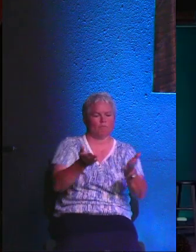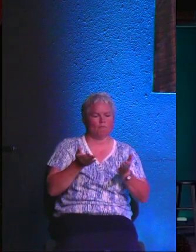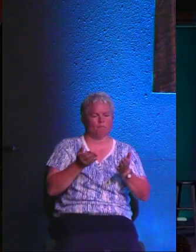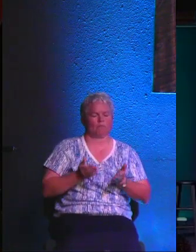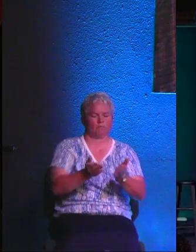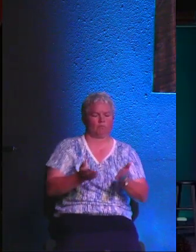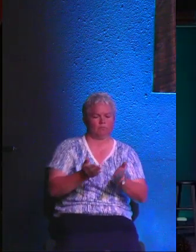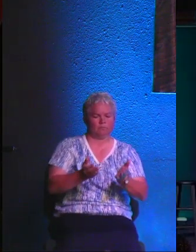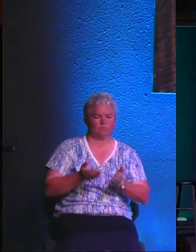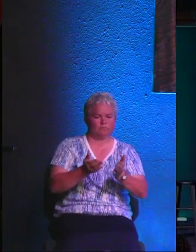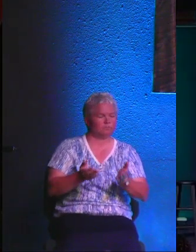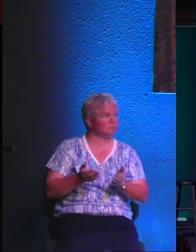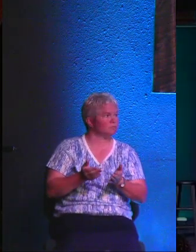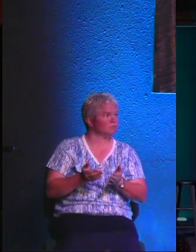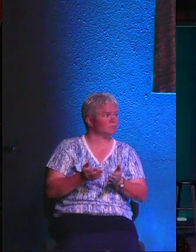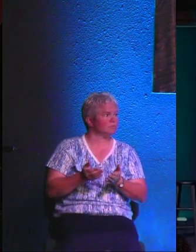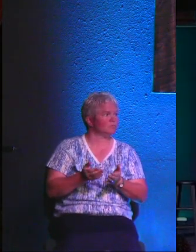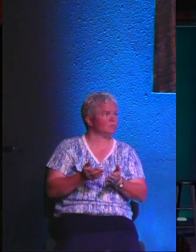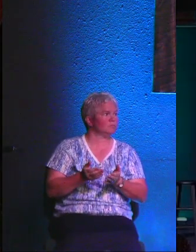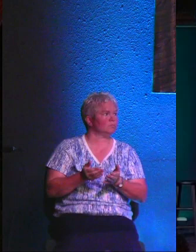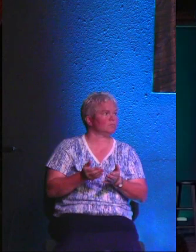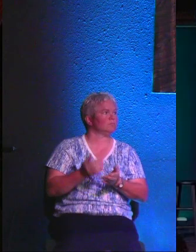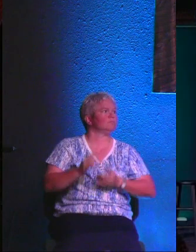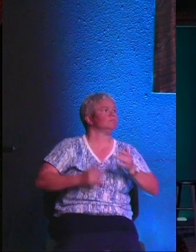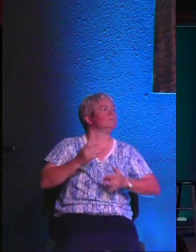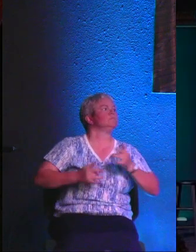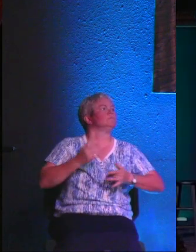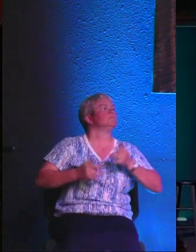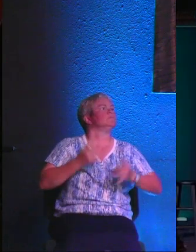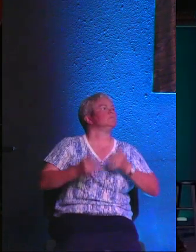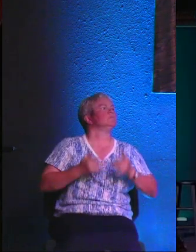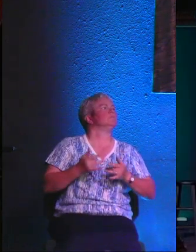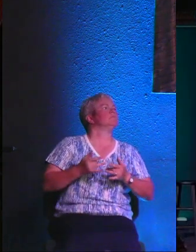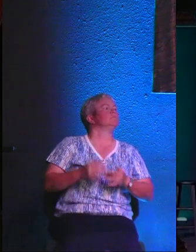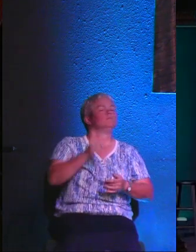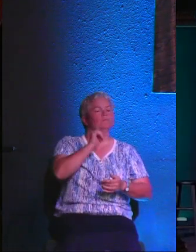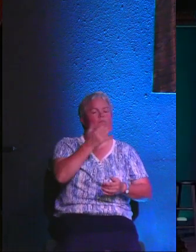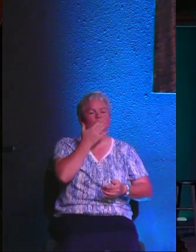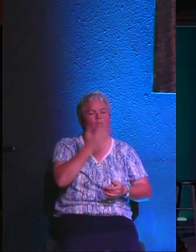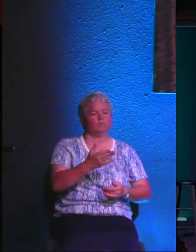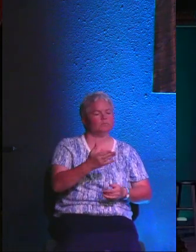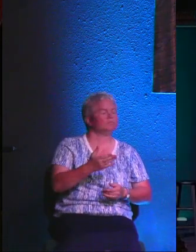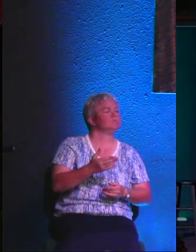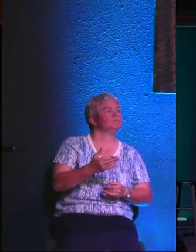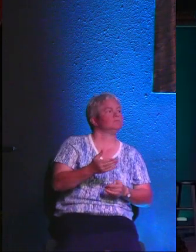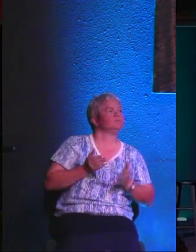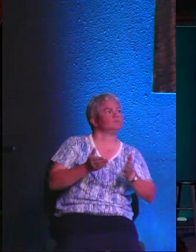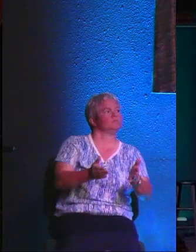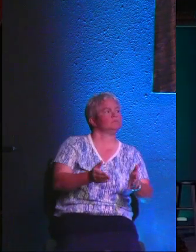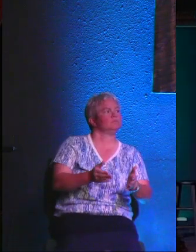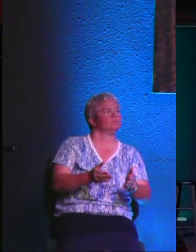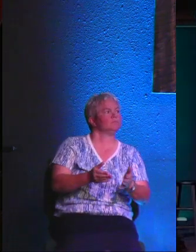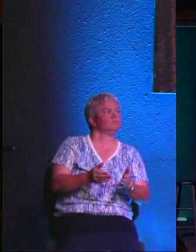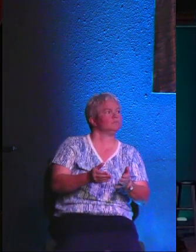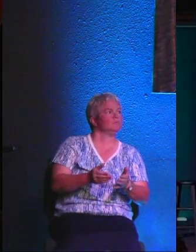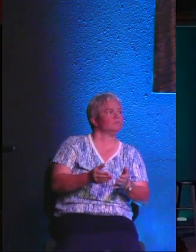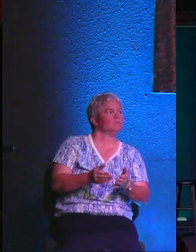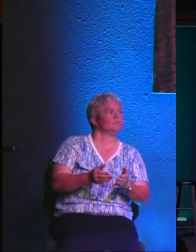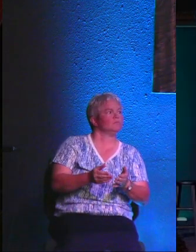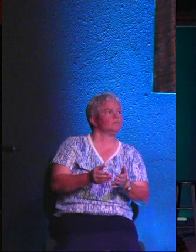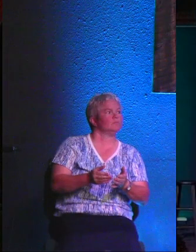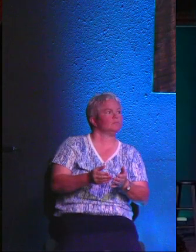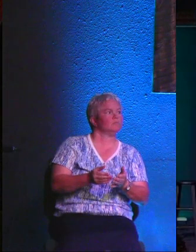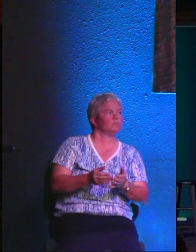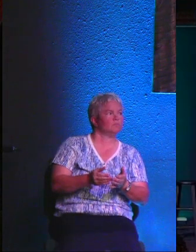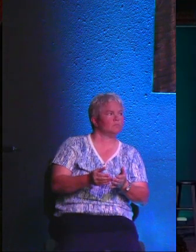me here and for helping me come to see the Lord. It's been something that's really important in my life, and I'm really thankful to Jesus for bringing me here and bringing me to this